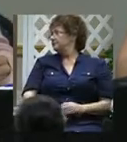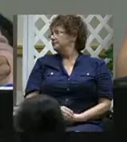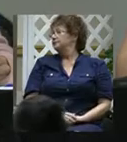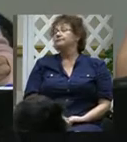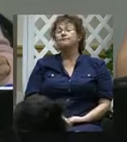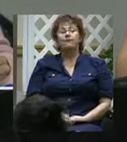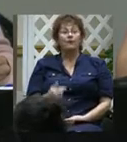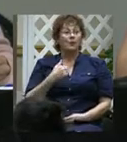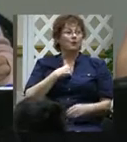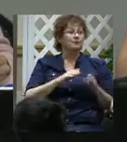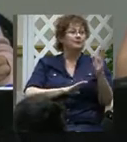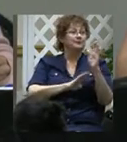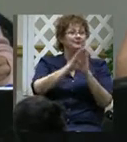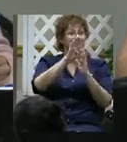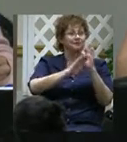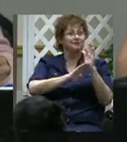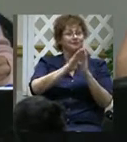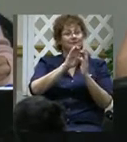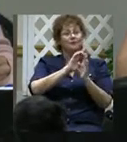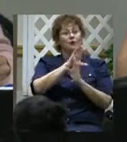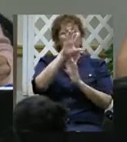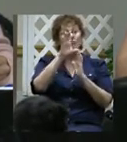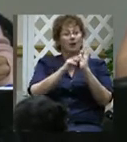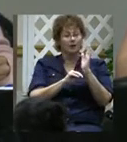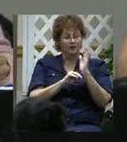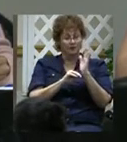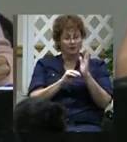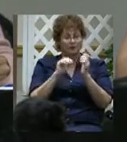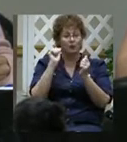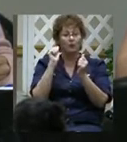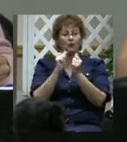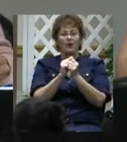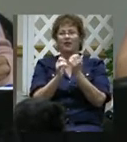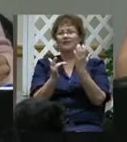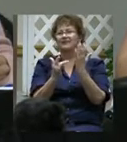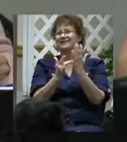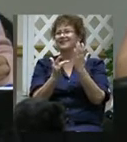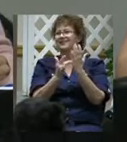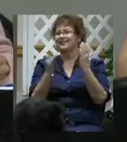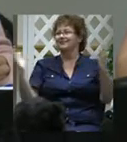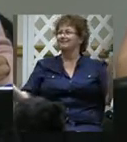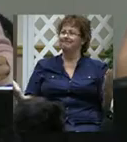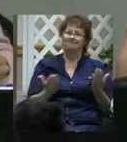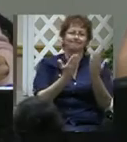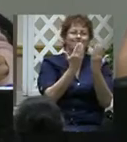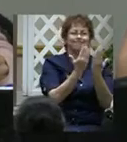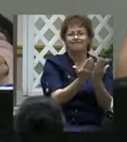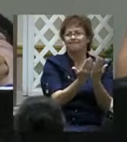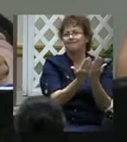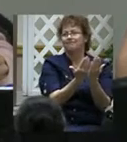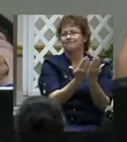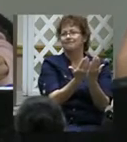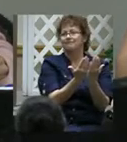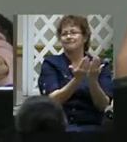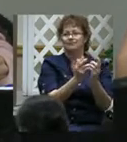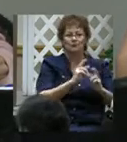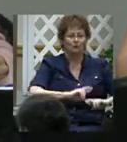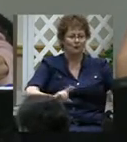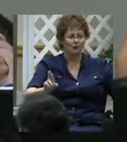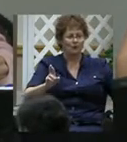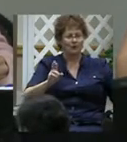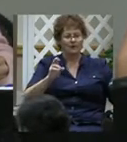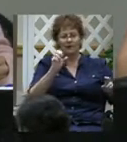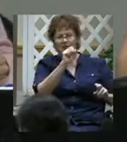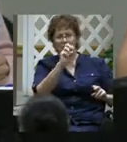So we developed the curriculum along with the technology and the